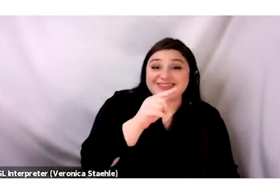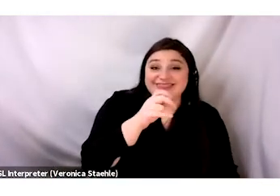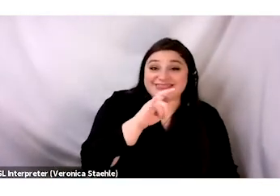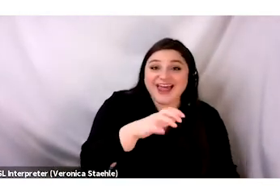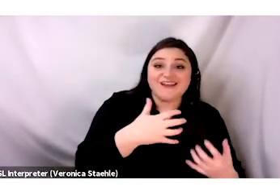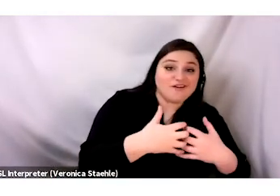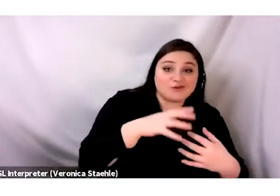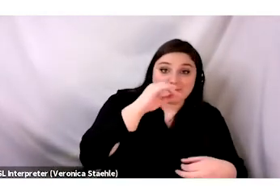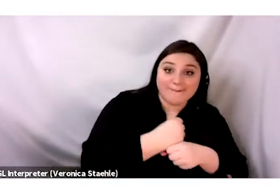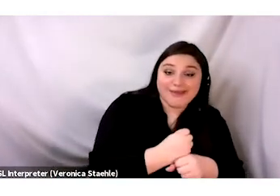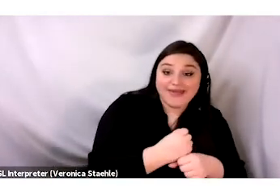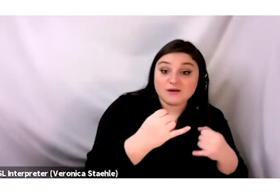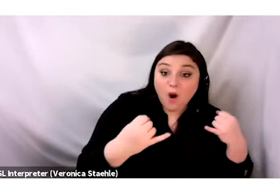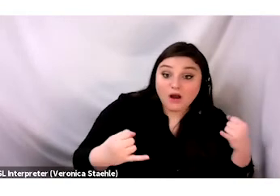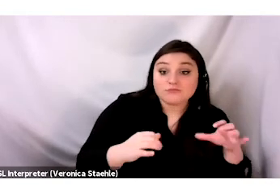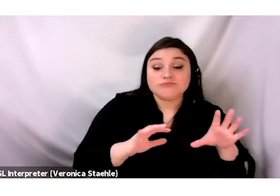and whatever.